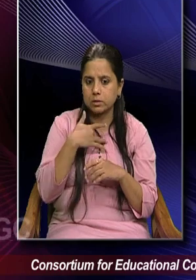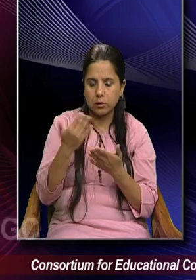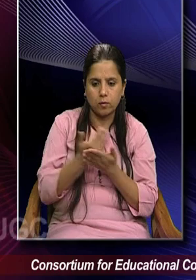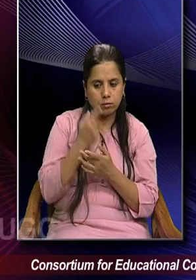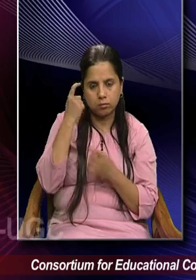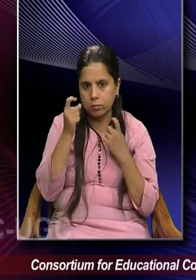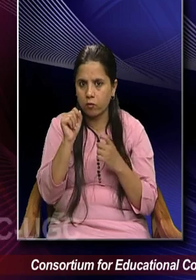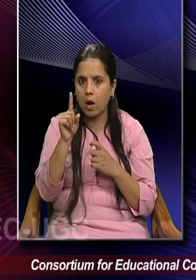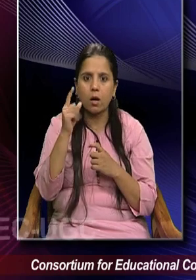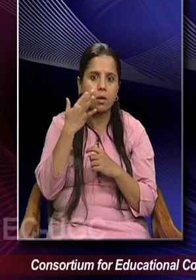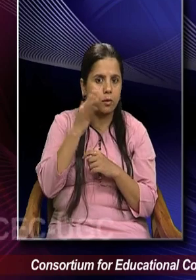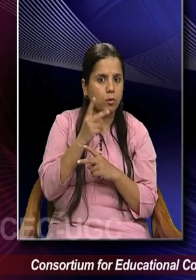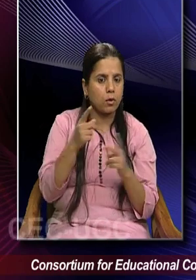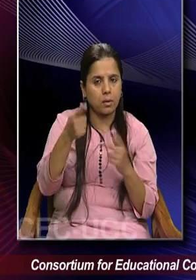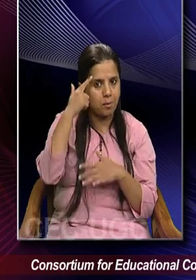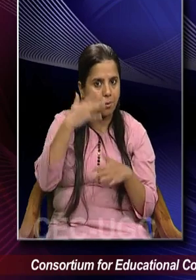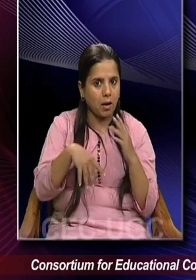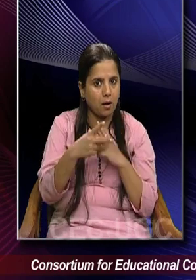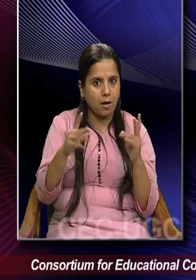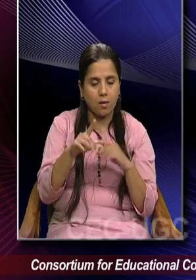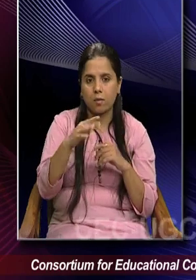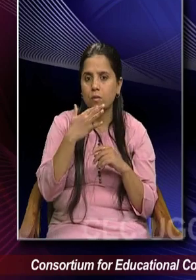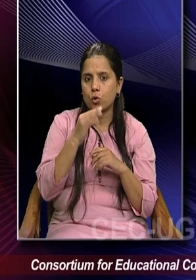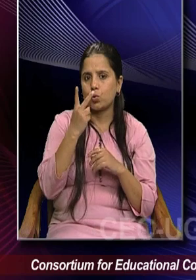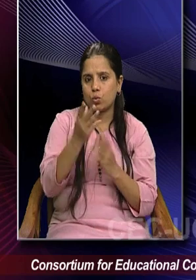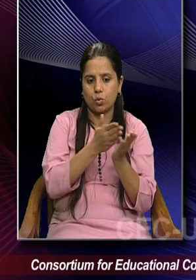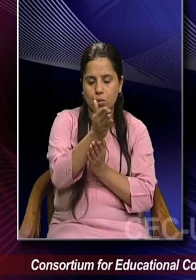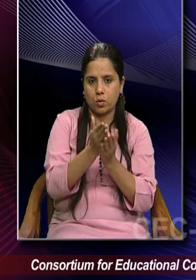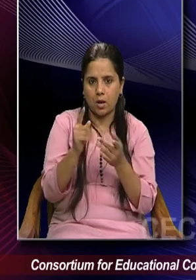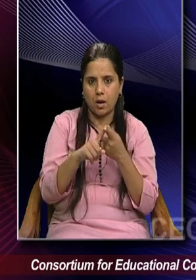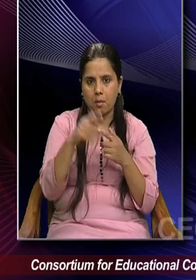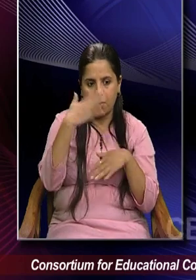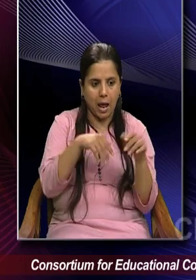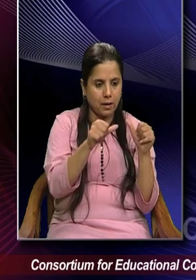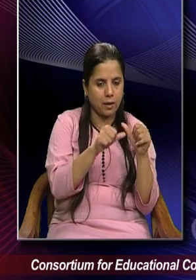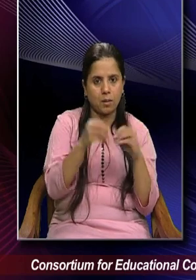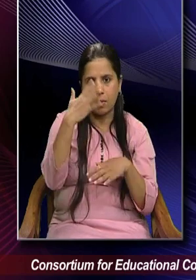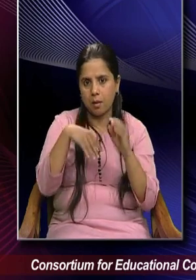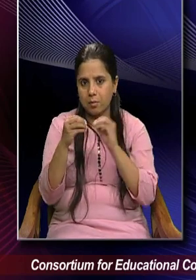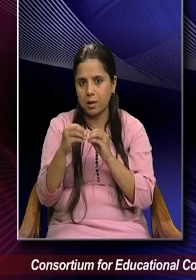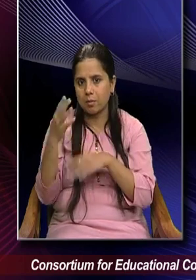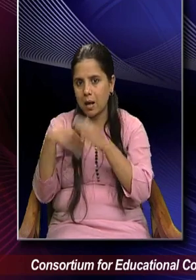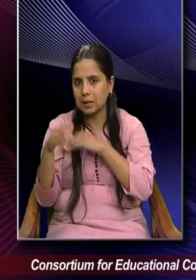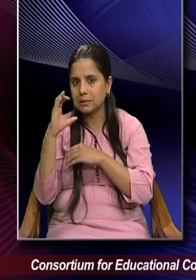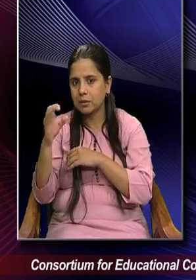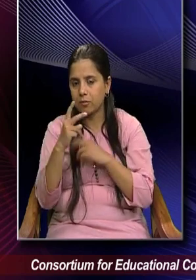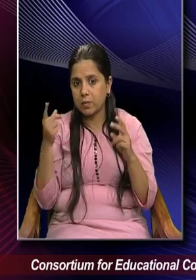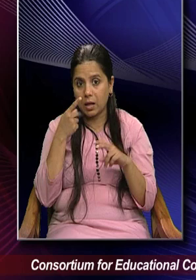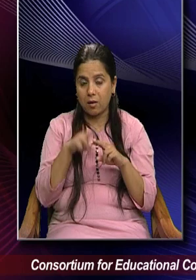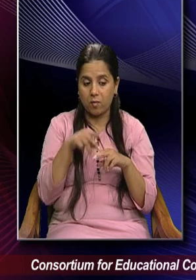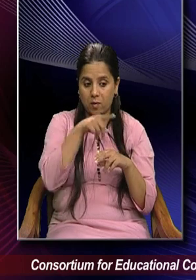issues, always you plan actually in two parts, plan A or plan B or plan C. If in